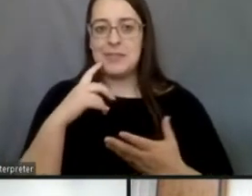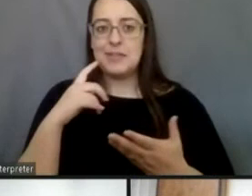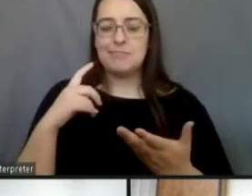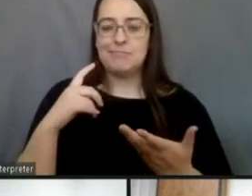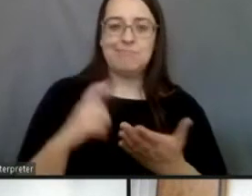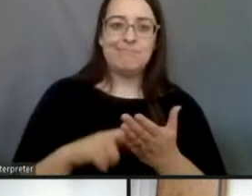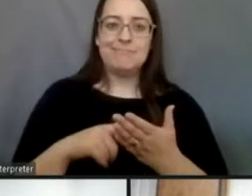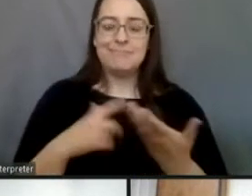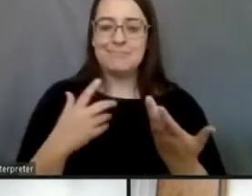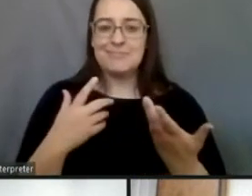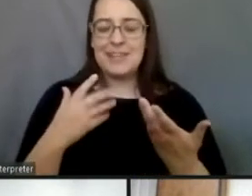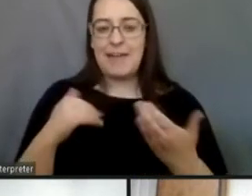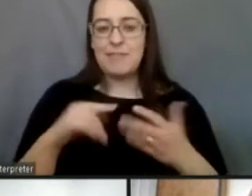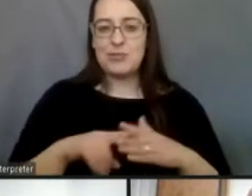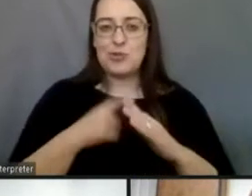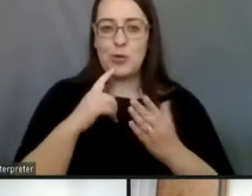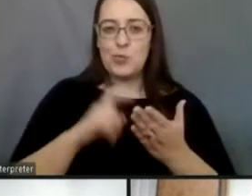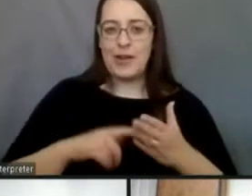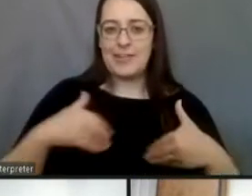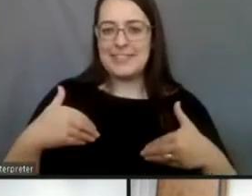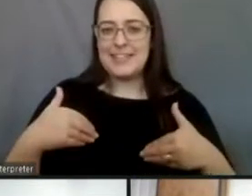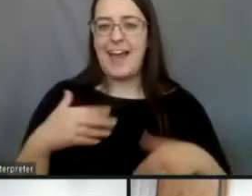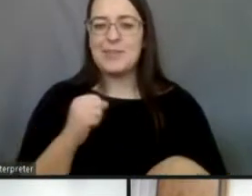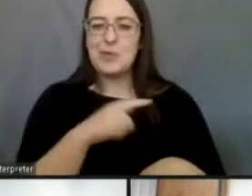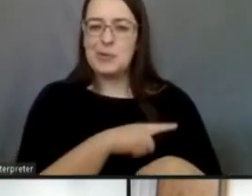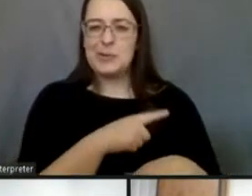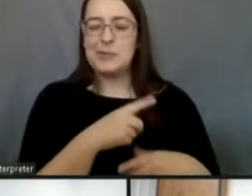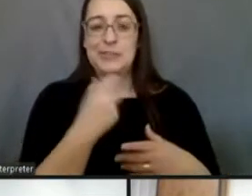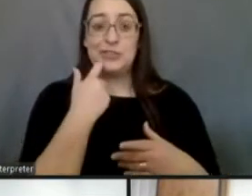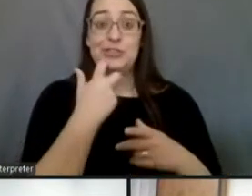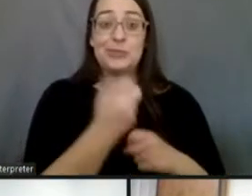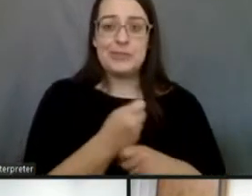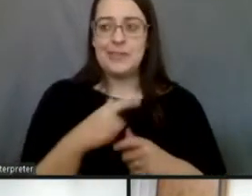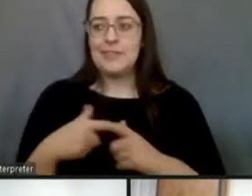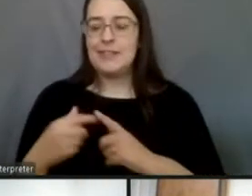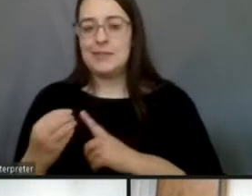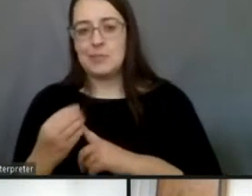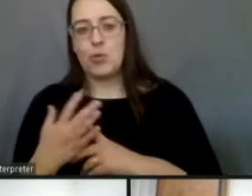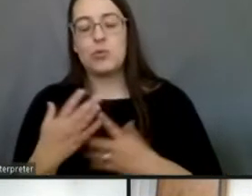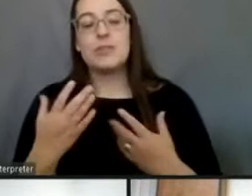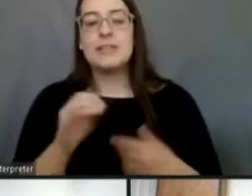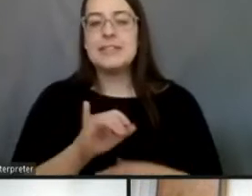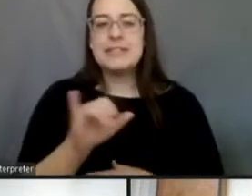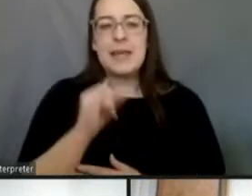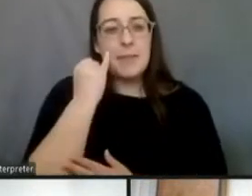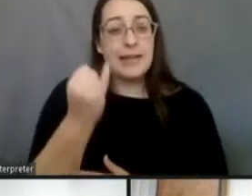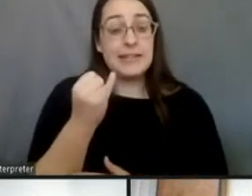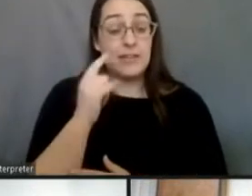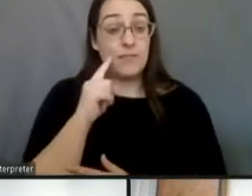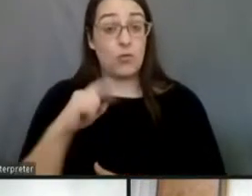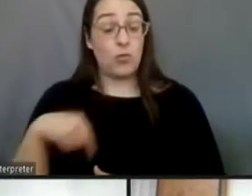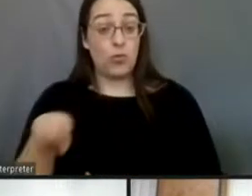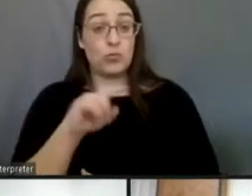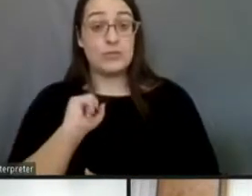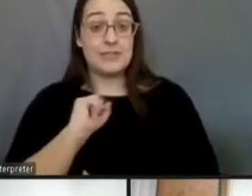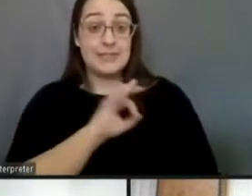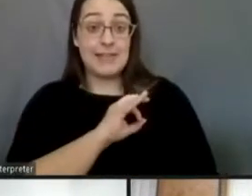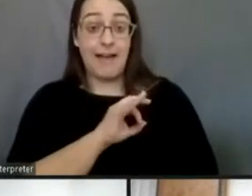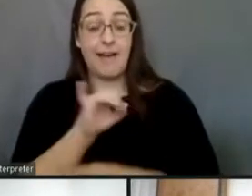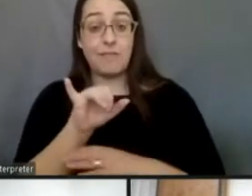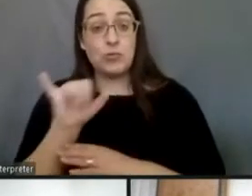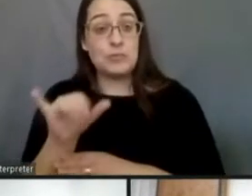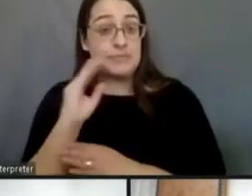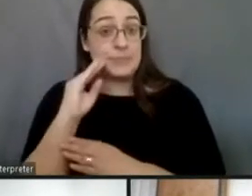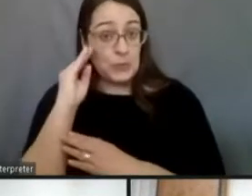vaccination. And furthermore, the same thing holds for the employees that we are quarantining still. As Dr.